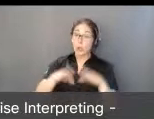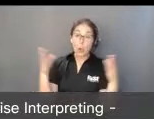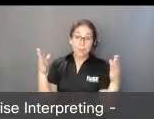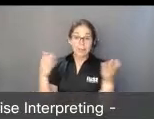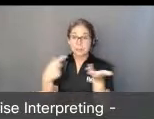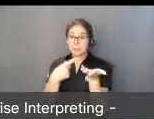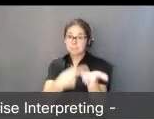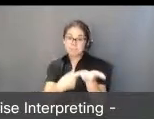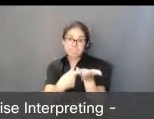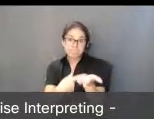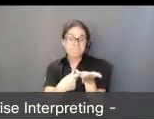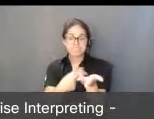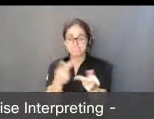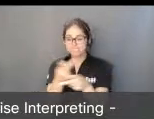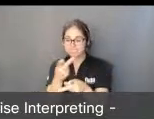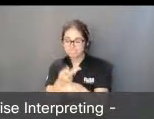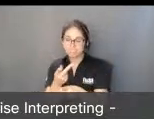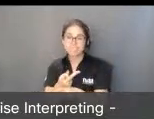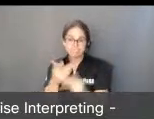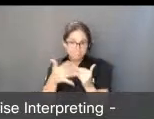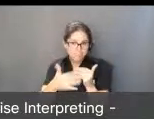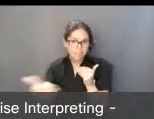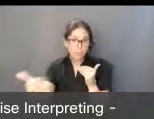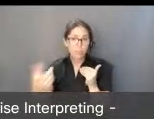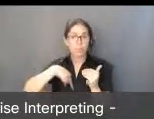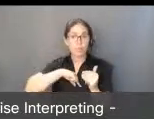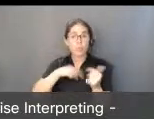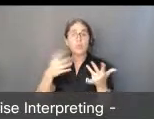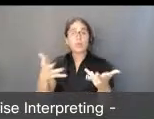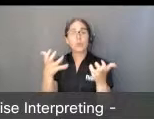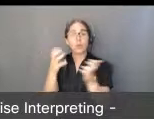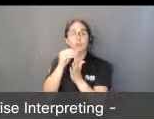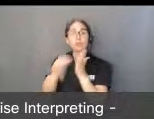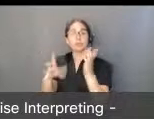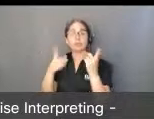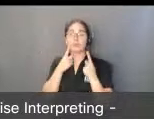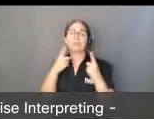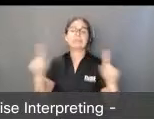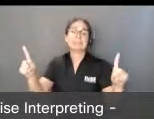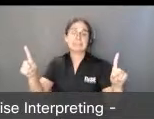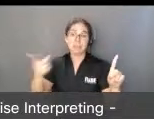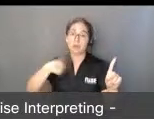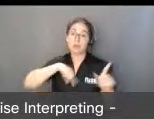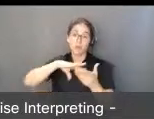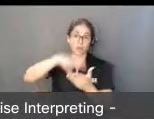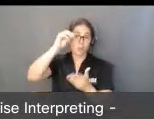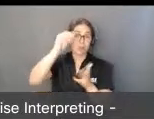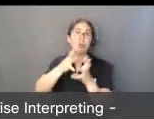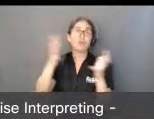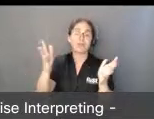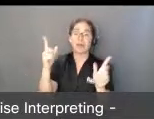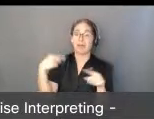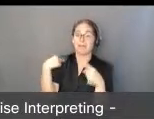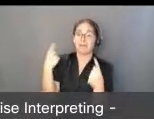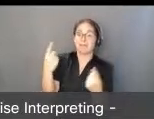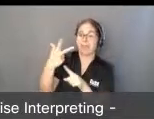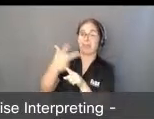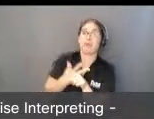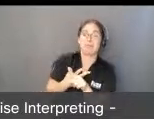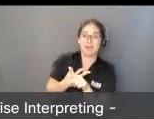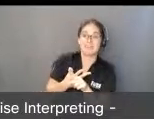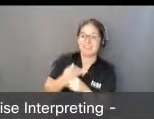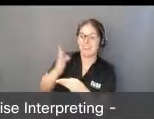as we keep going, as I said, we want our students to be successful. We learned a lot from the last 3 months of last year's school